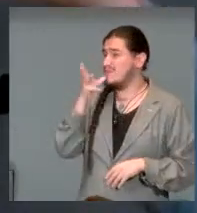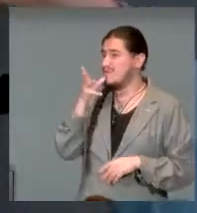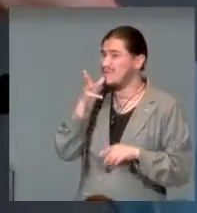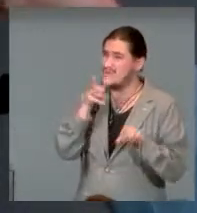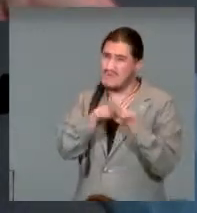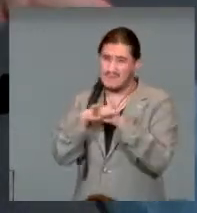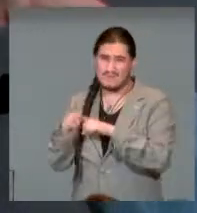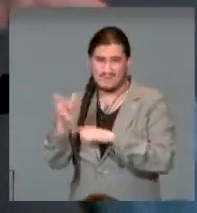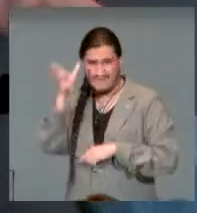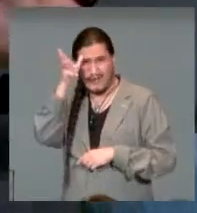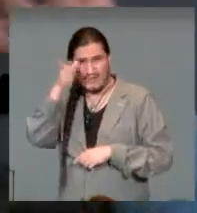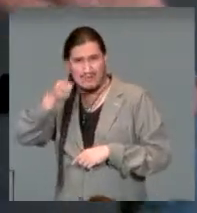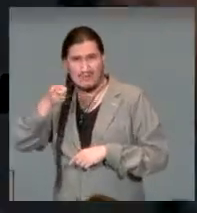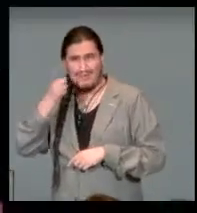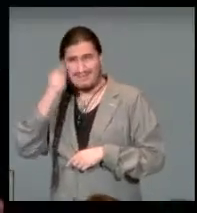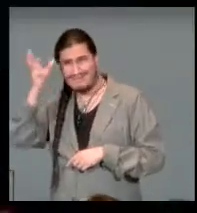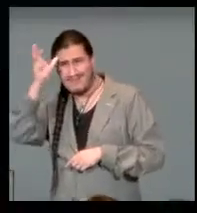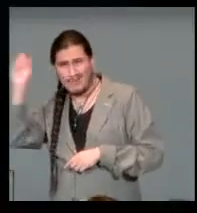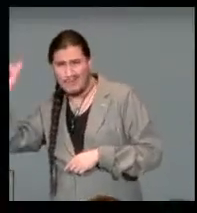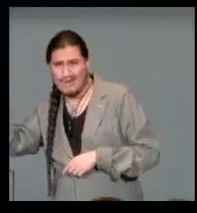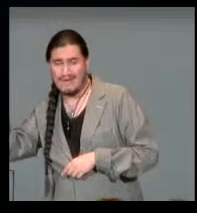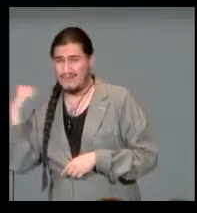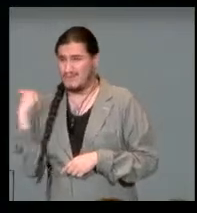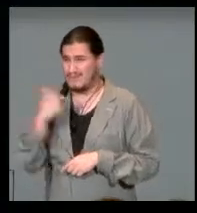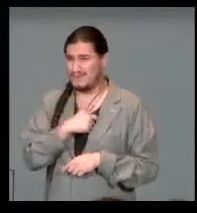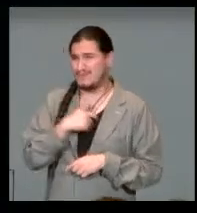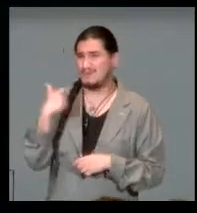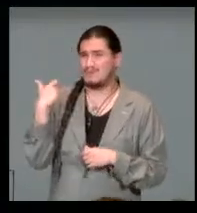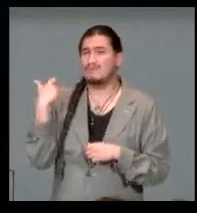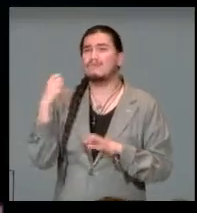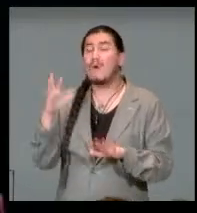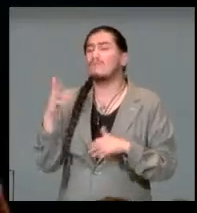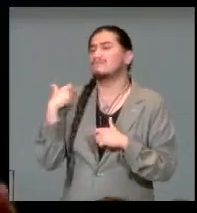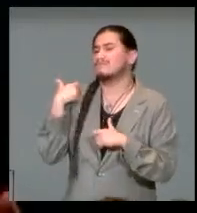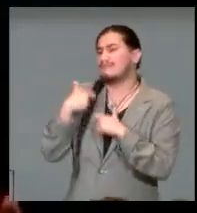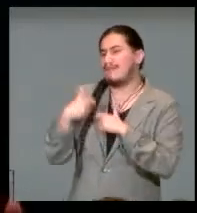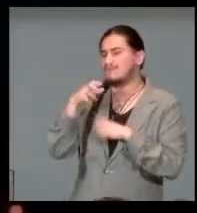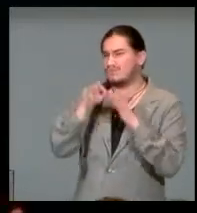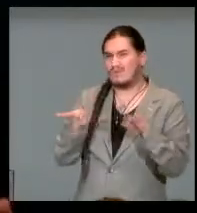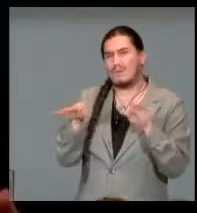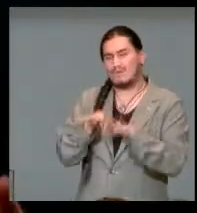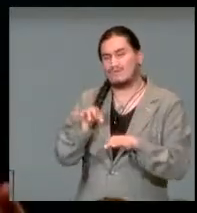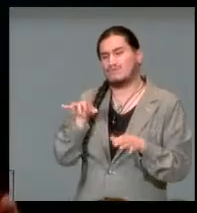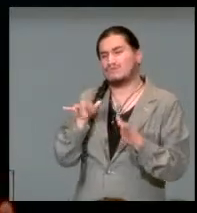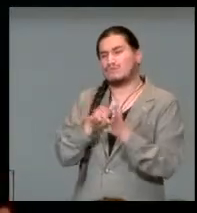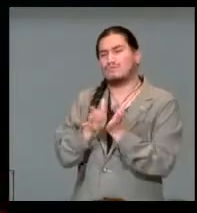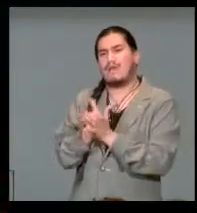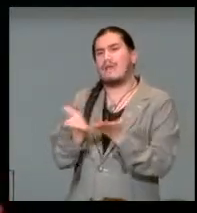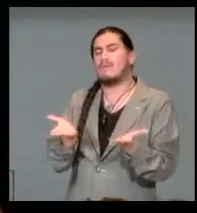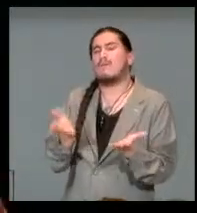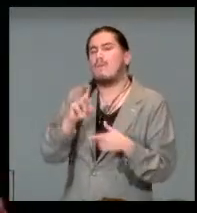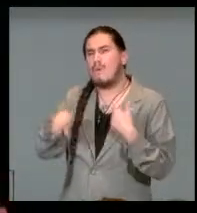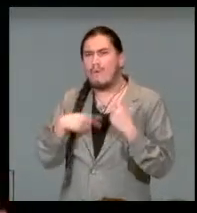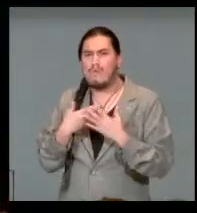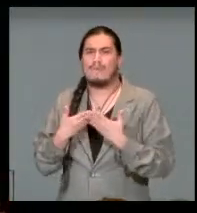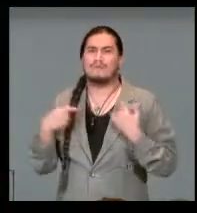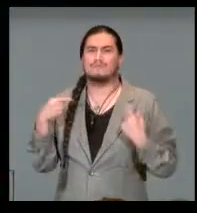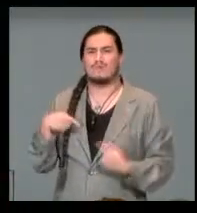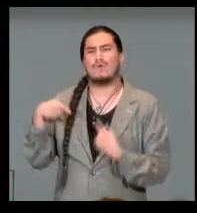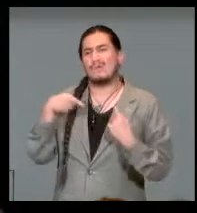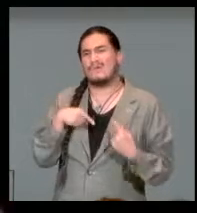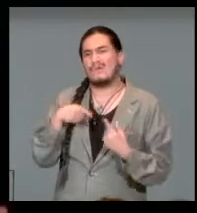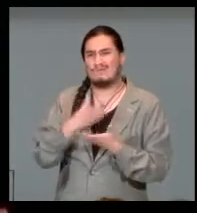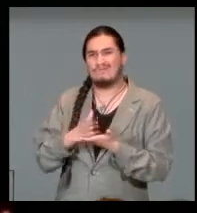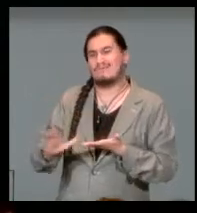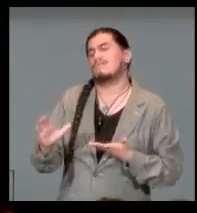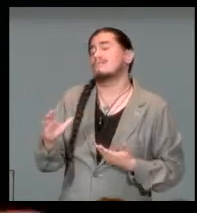Because where was he? Where Spanish was a Bible that erased all struggle and the 9-digit branding me